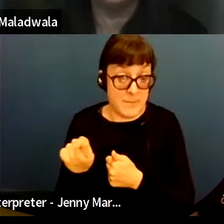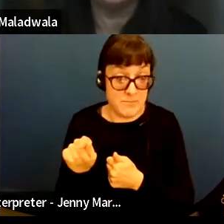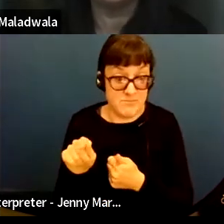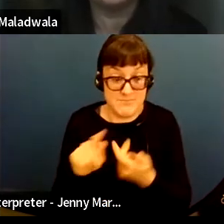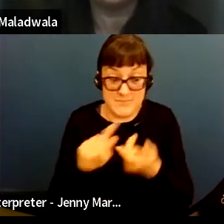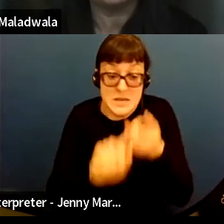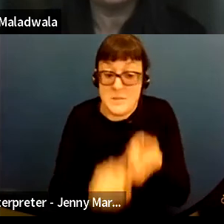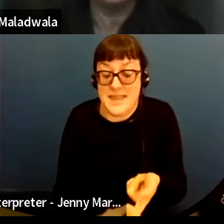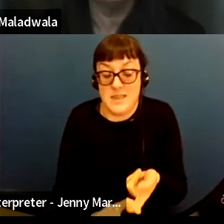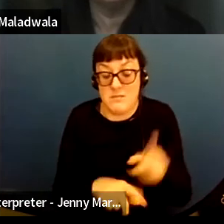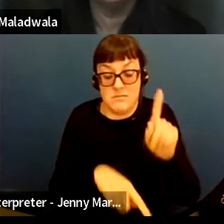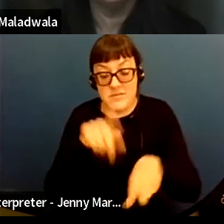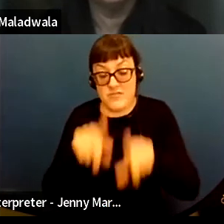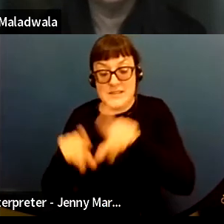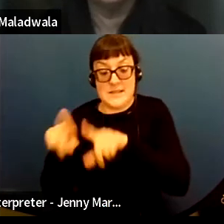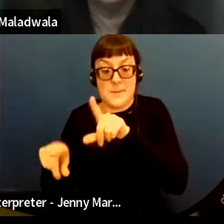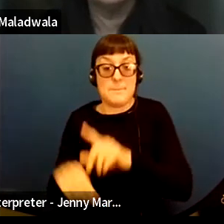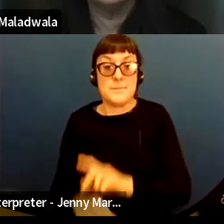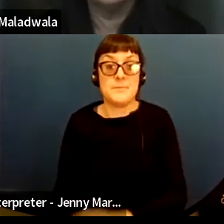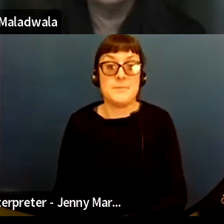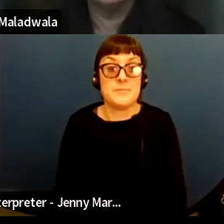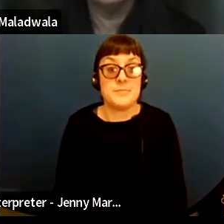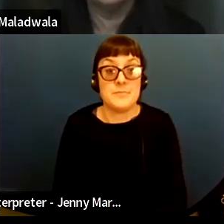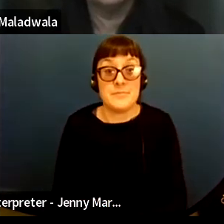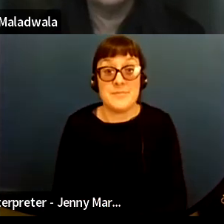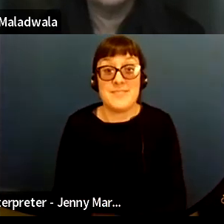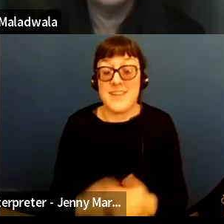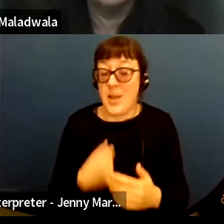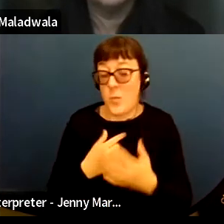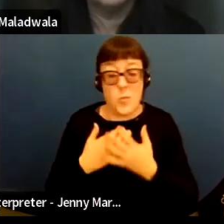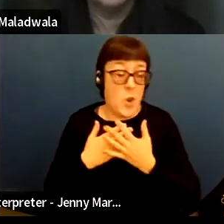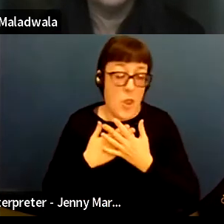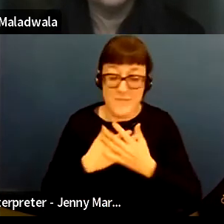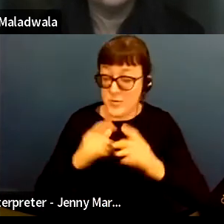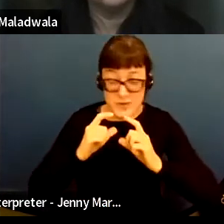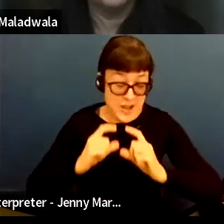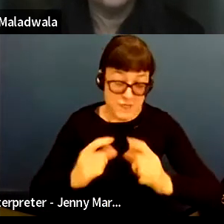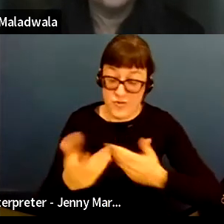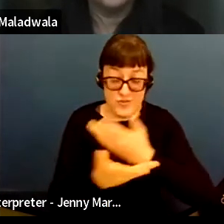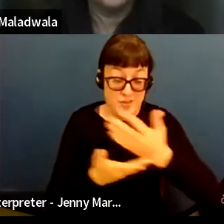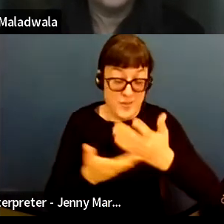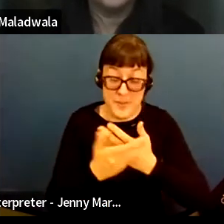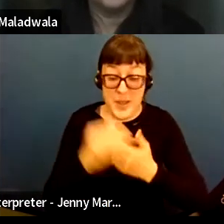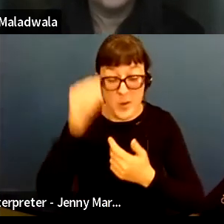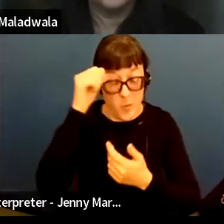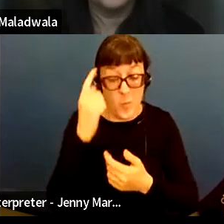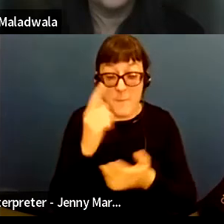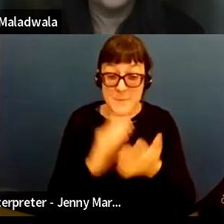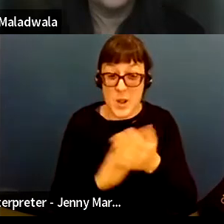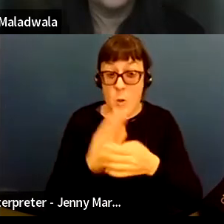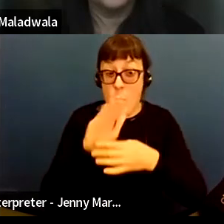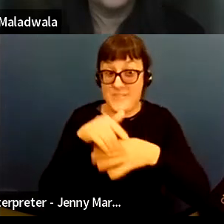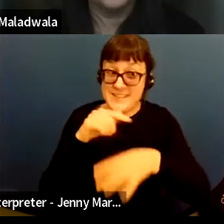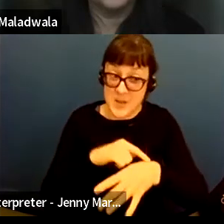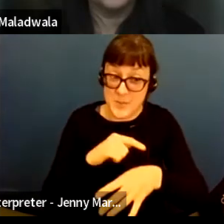for everybody. Yeah. I would really love to continue the conversation, but we're already 1 minute over time, which I think says